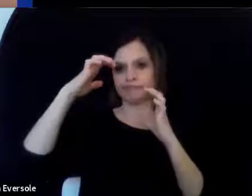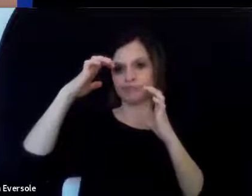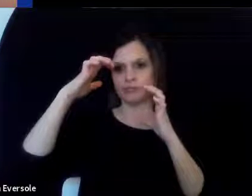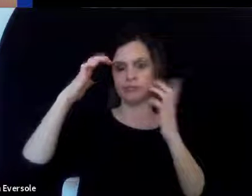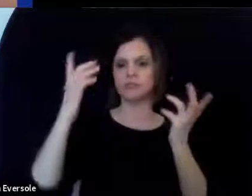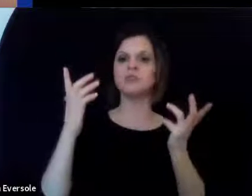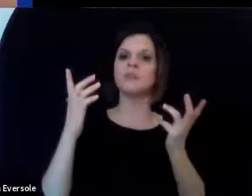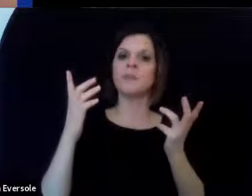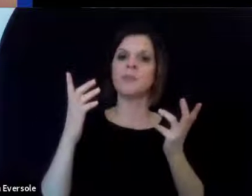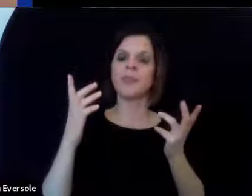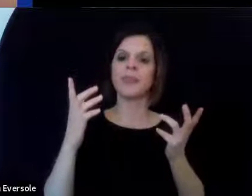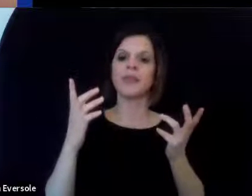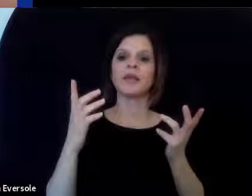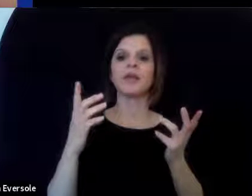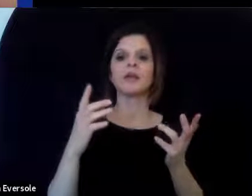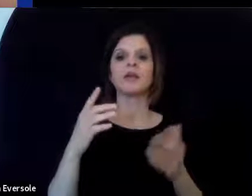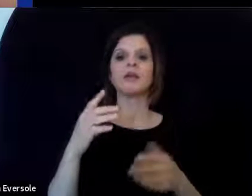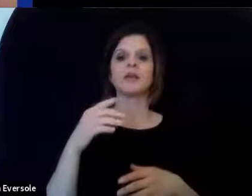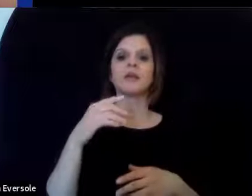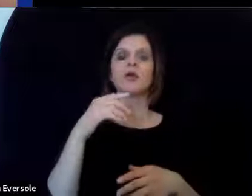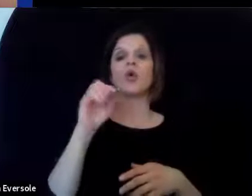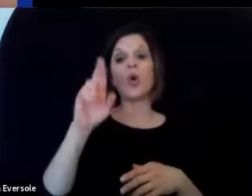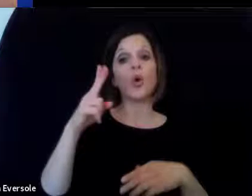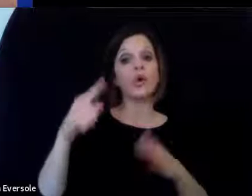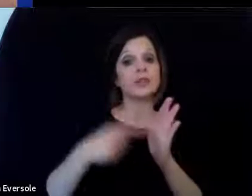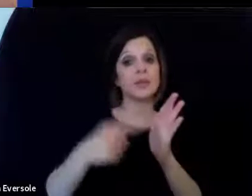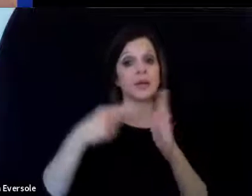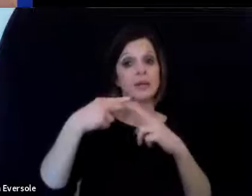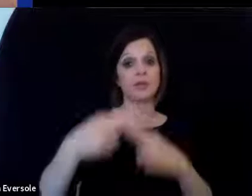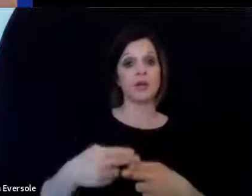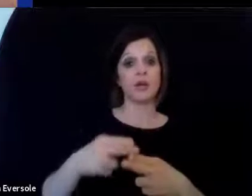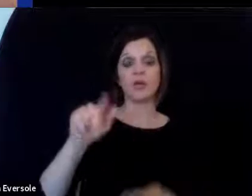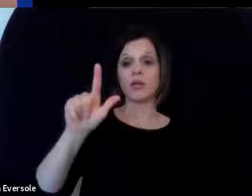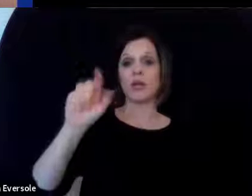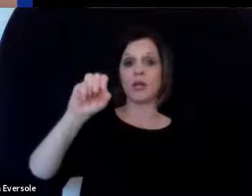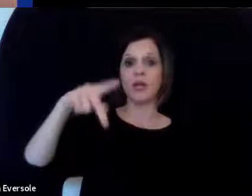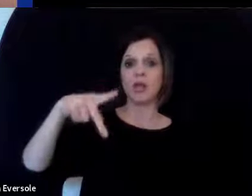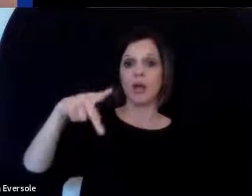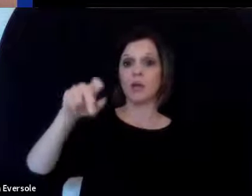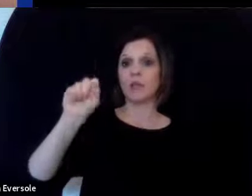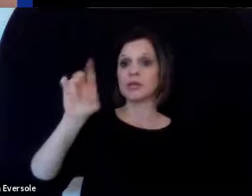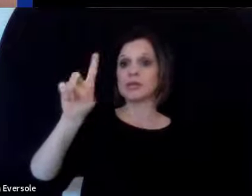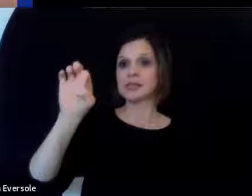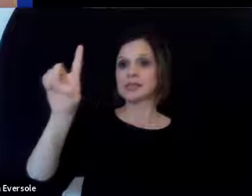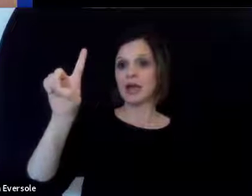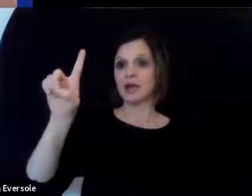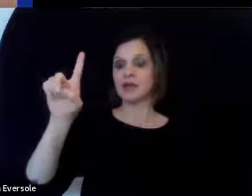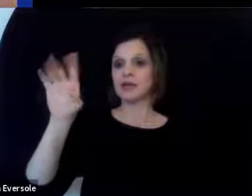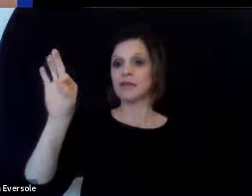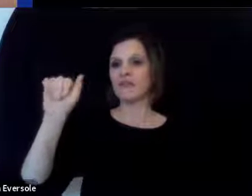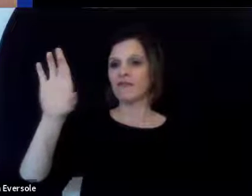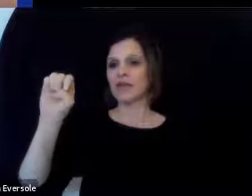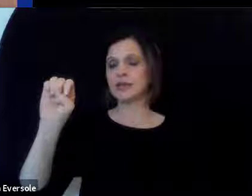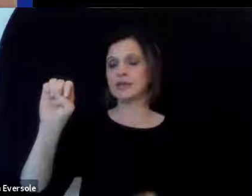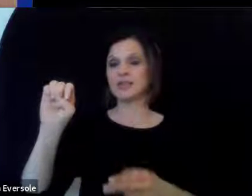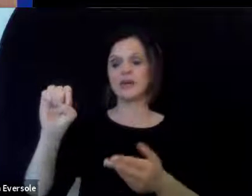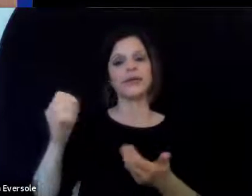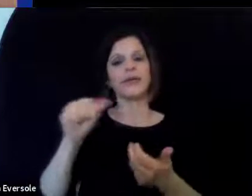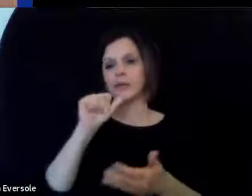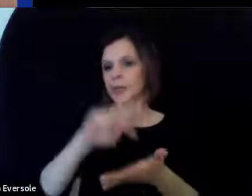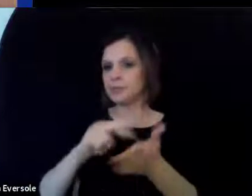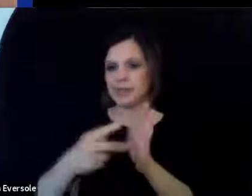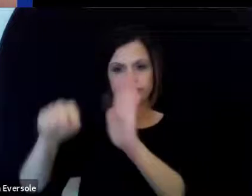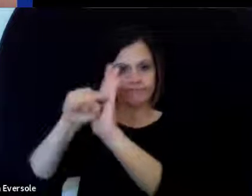it's casually described as a lopsided face. And we're not trying to be derogatory when we say that, but a